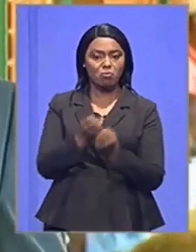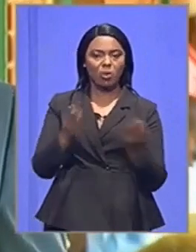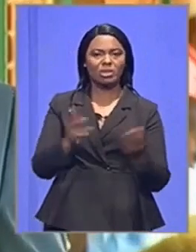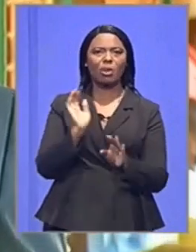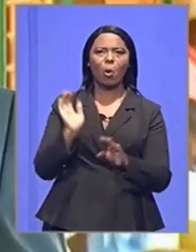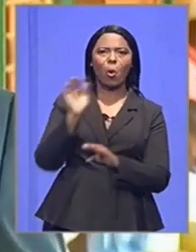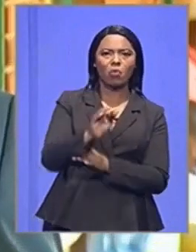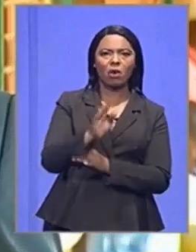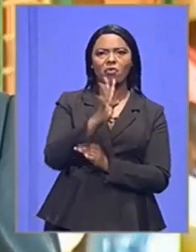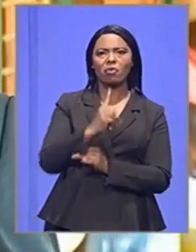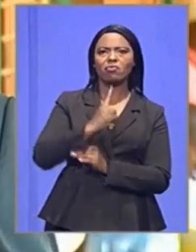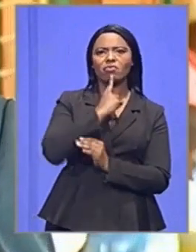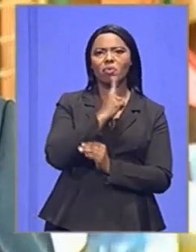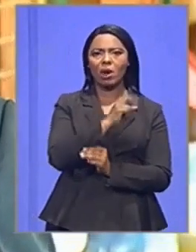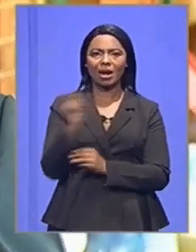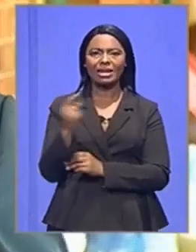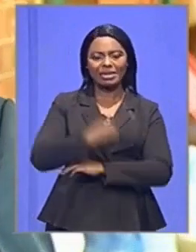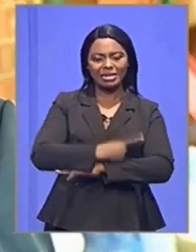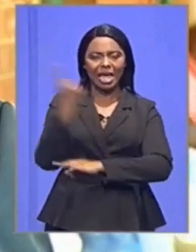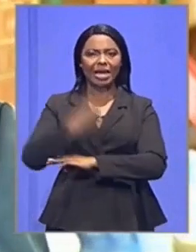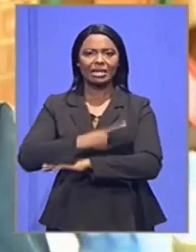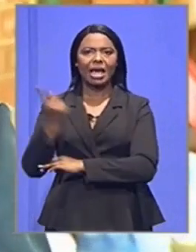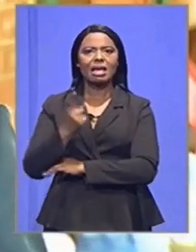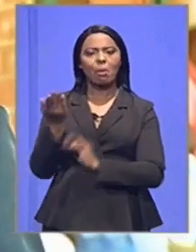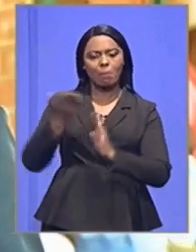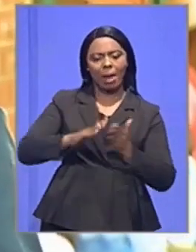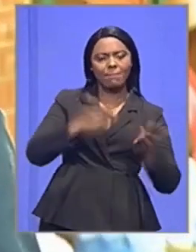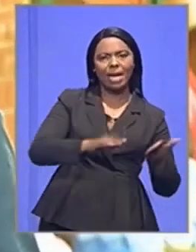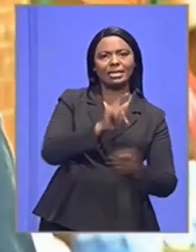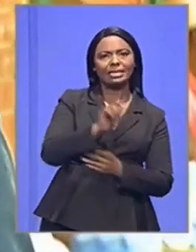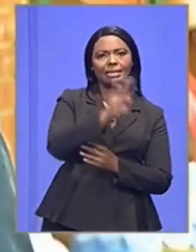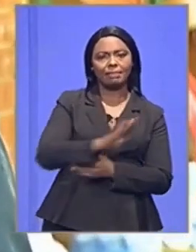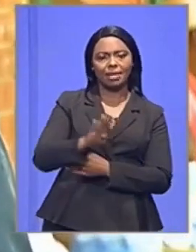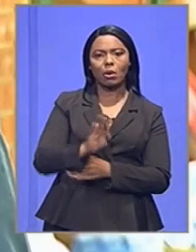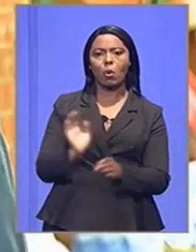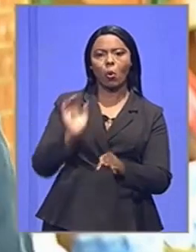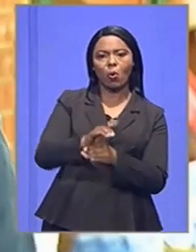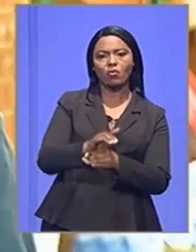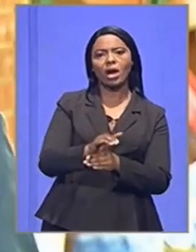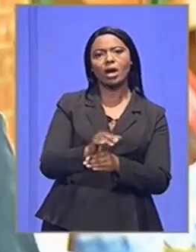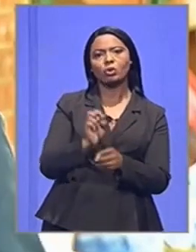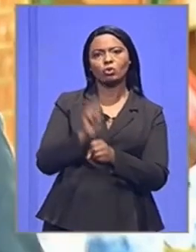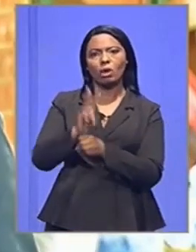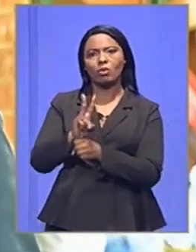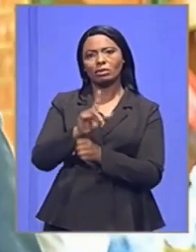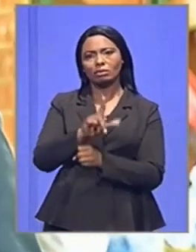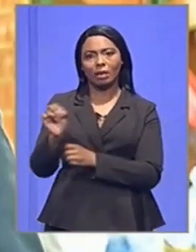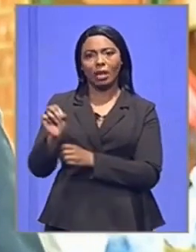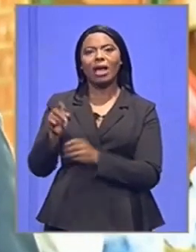feta 4,000 tšatši ka tšatši mona ka go le lengwe batho ba go feta 20,000